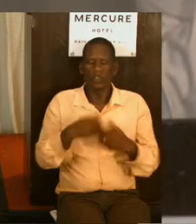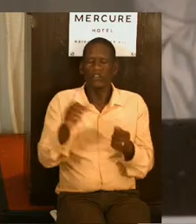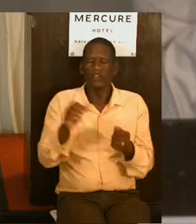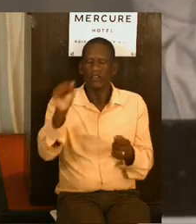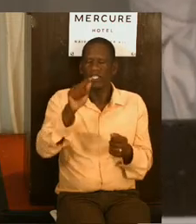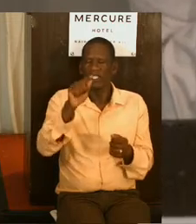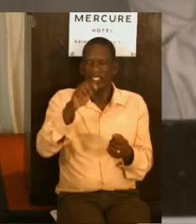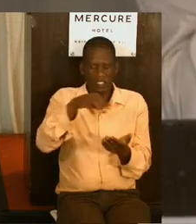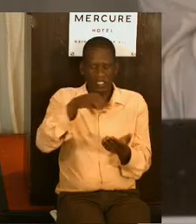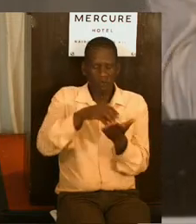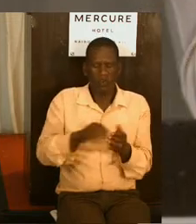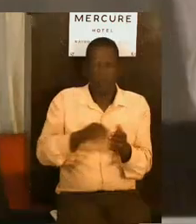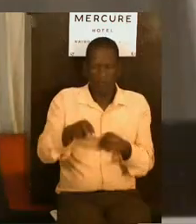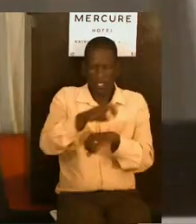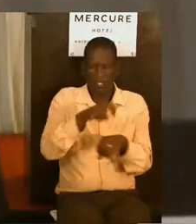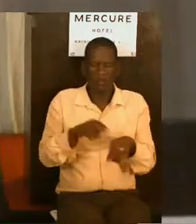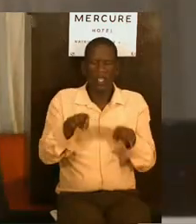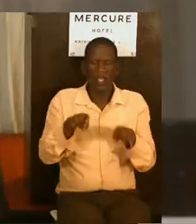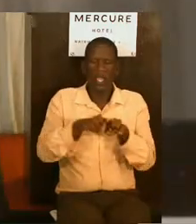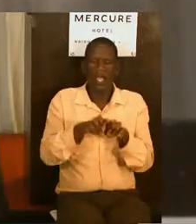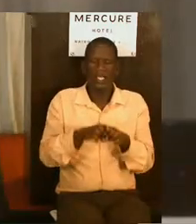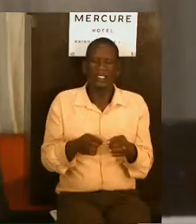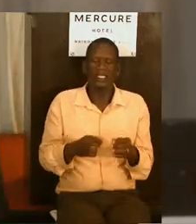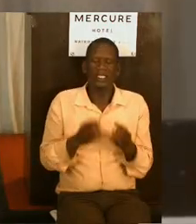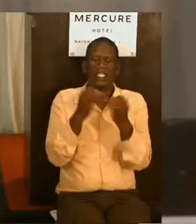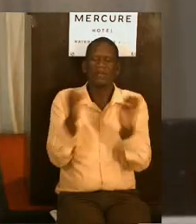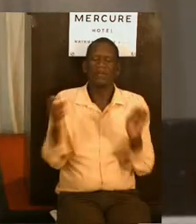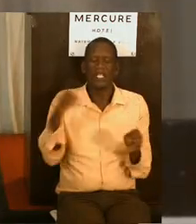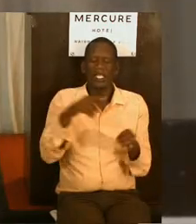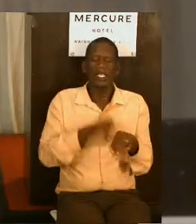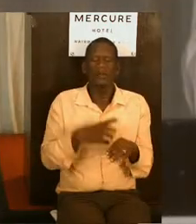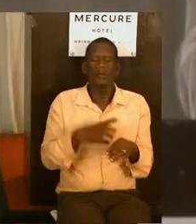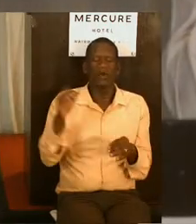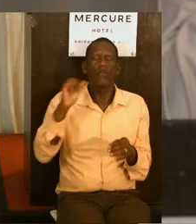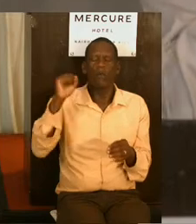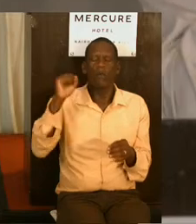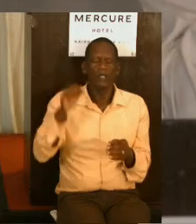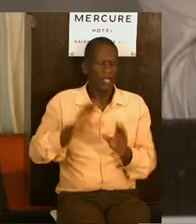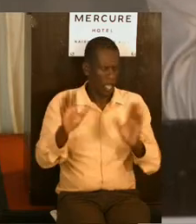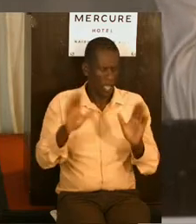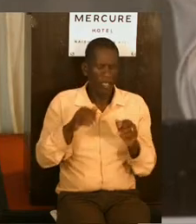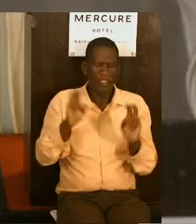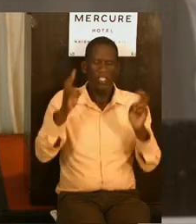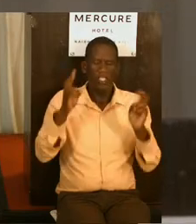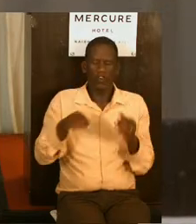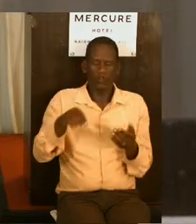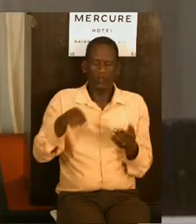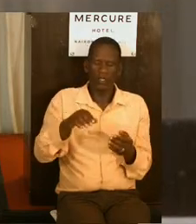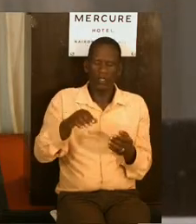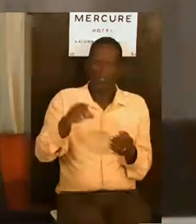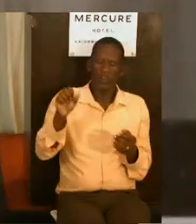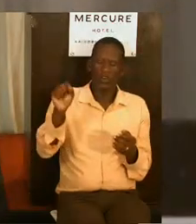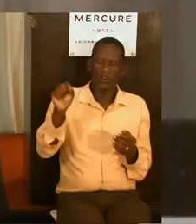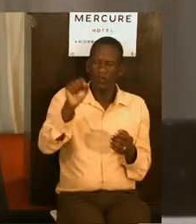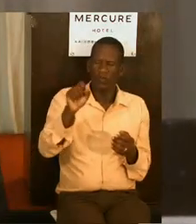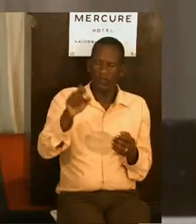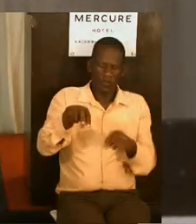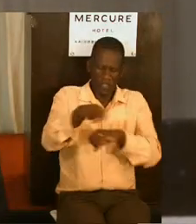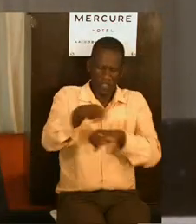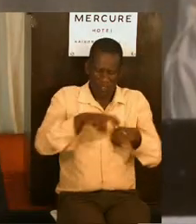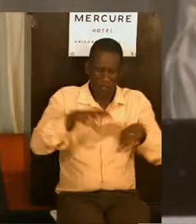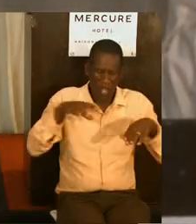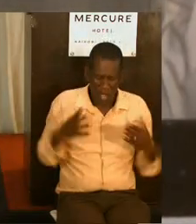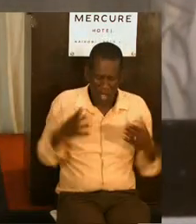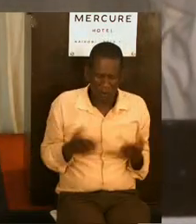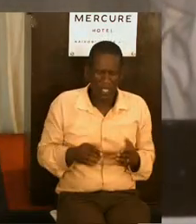the state of the nation just like and he is state of the nation is a very serious issue